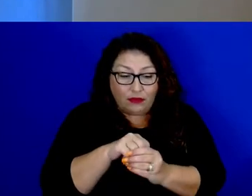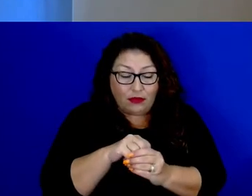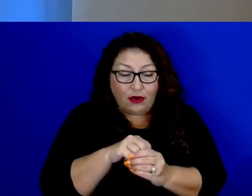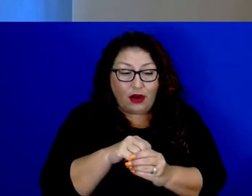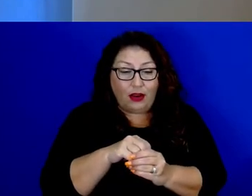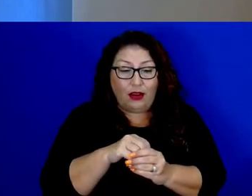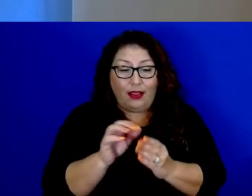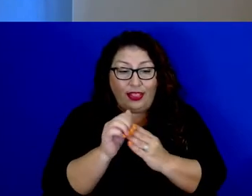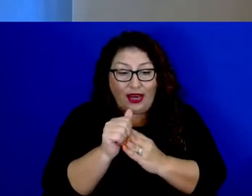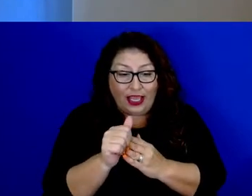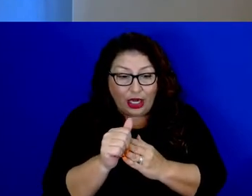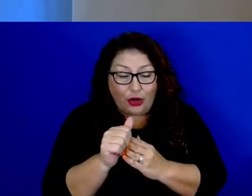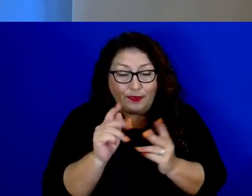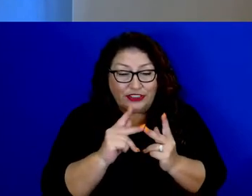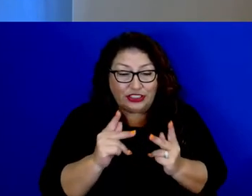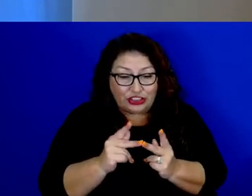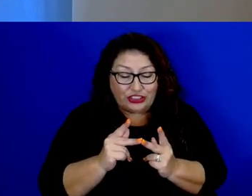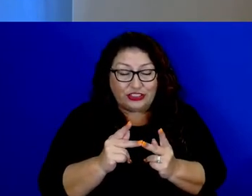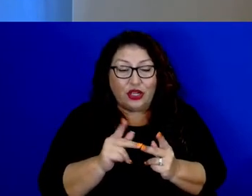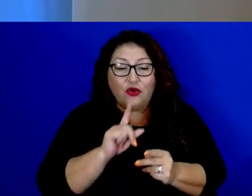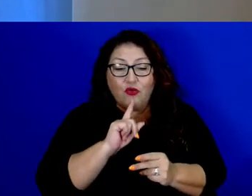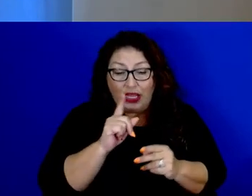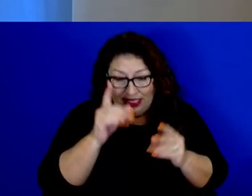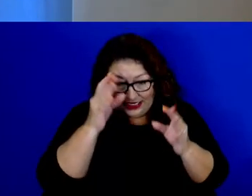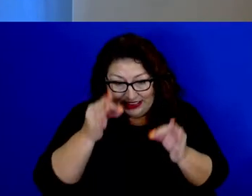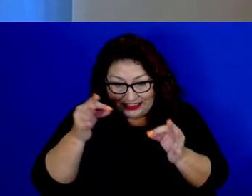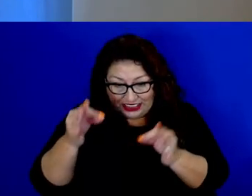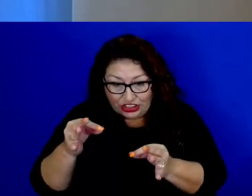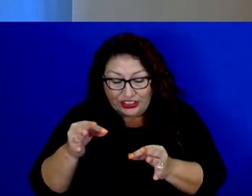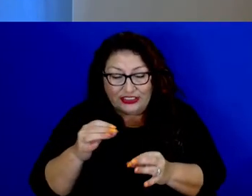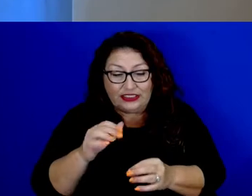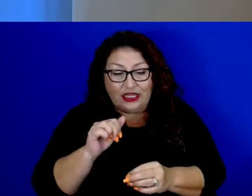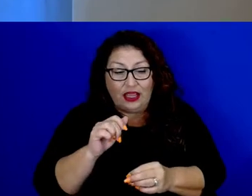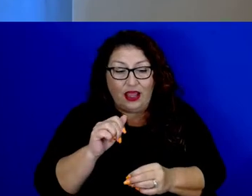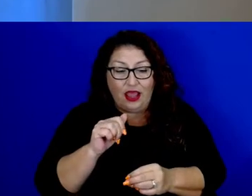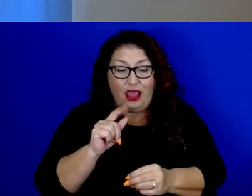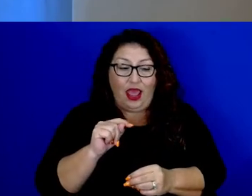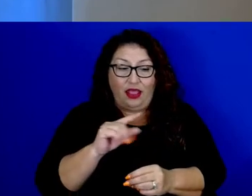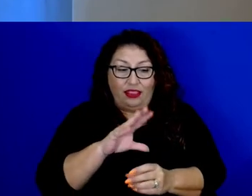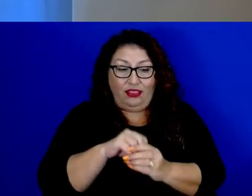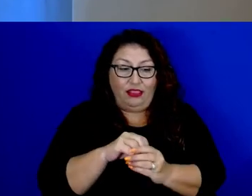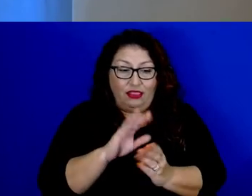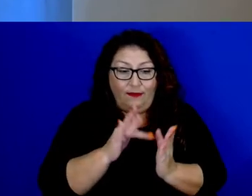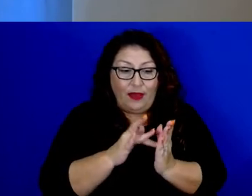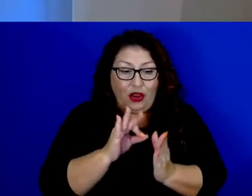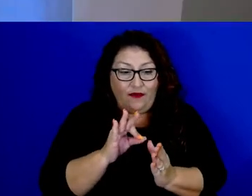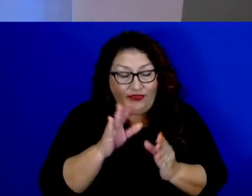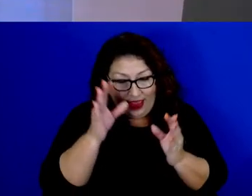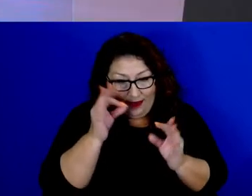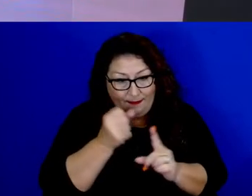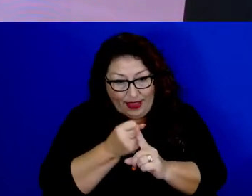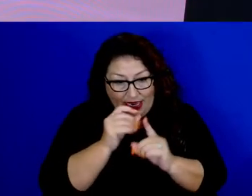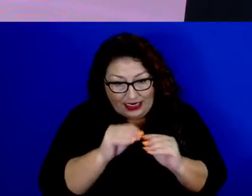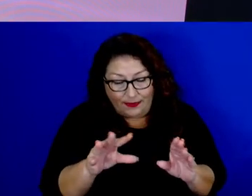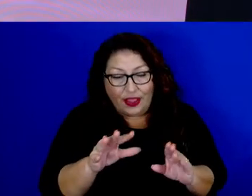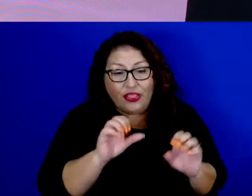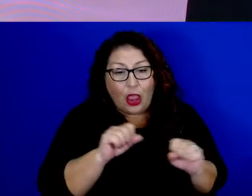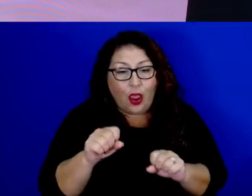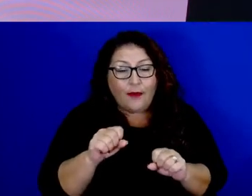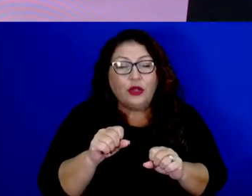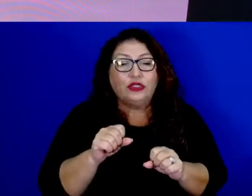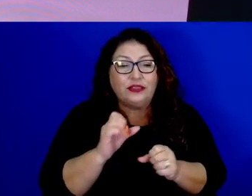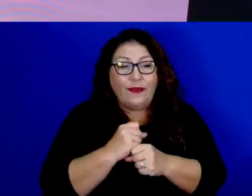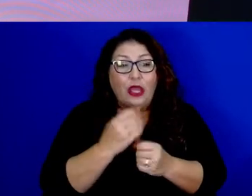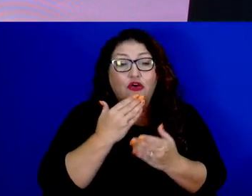taking decisions at the heart of the pandemic, they were able to take good decisions based on